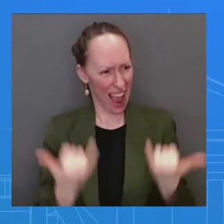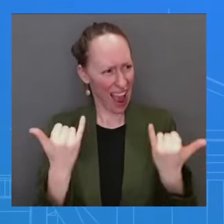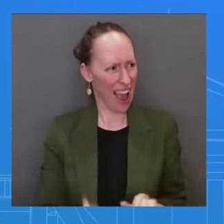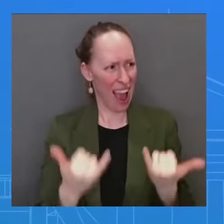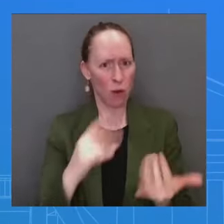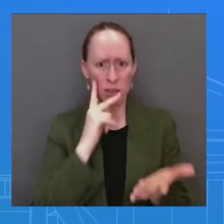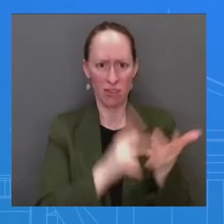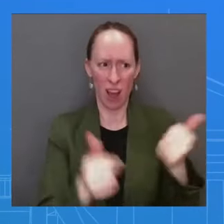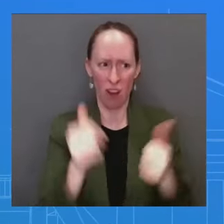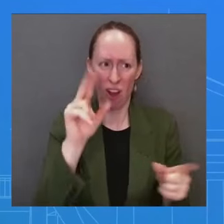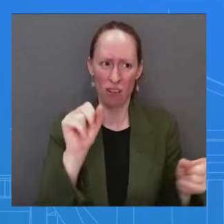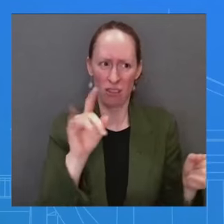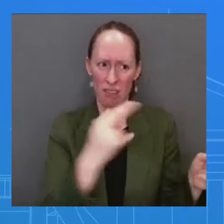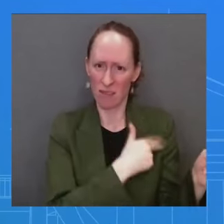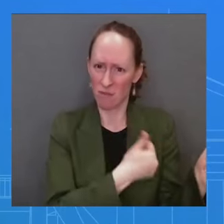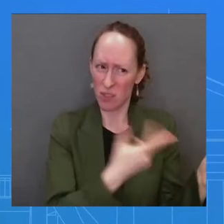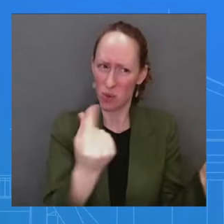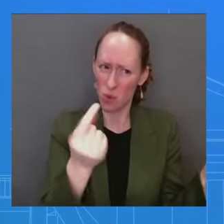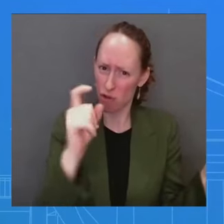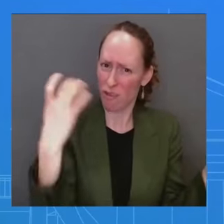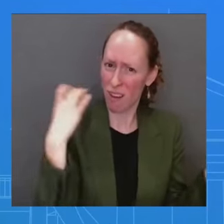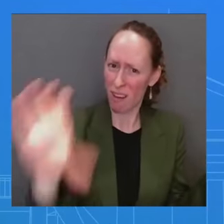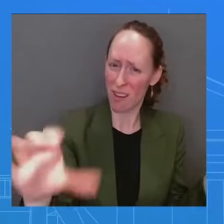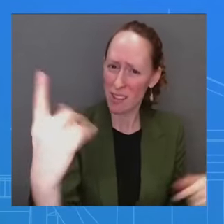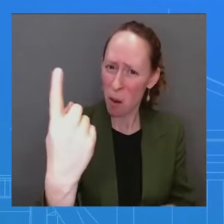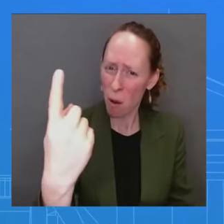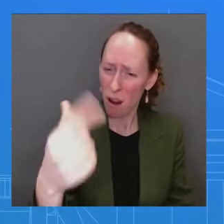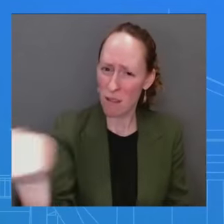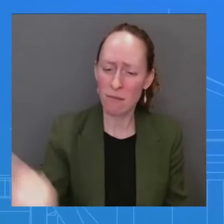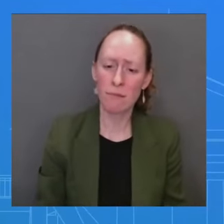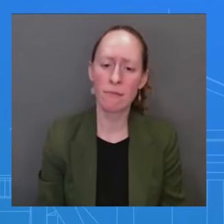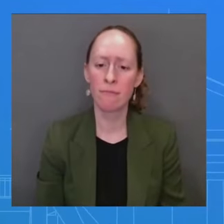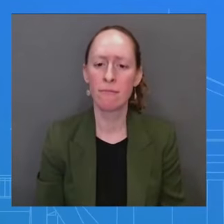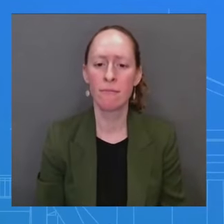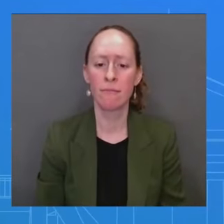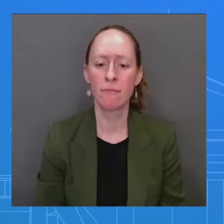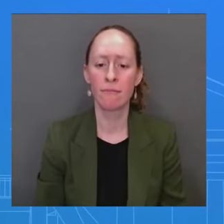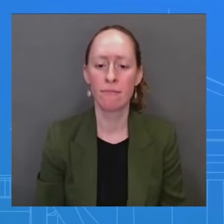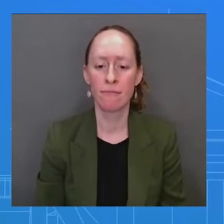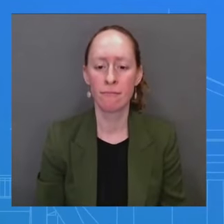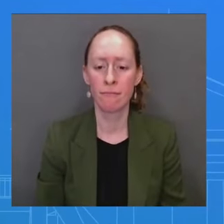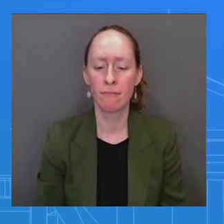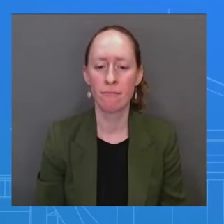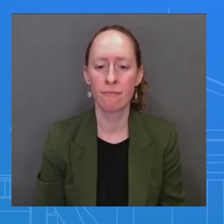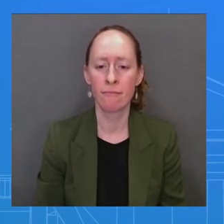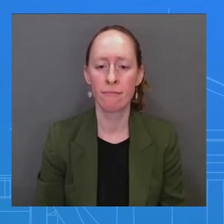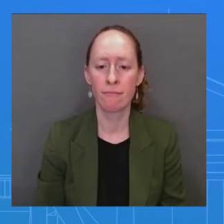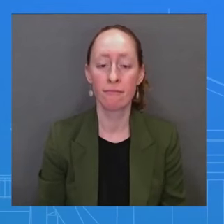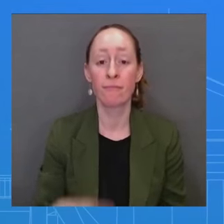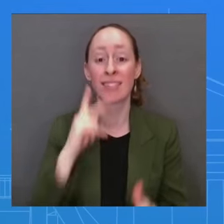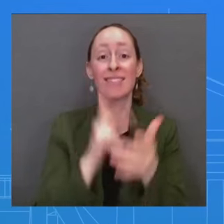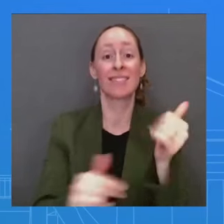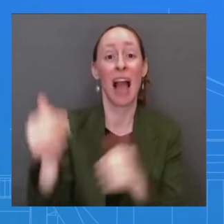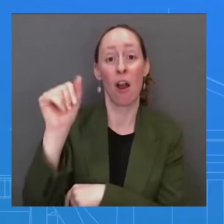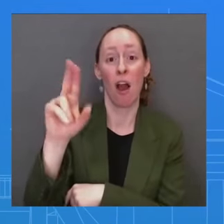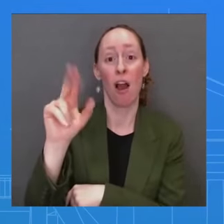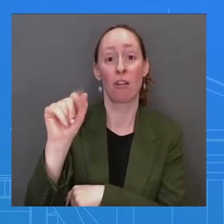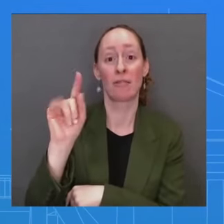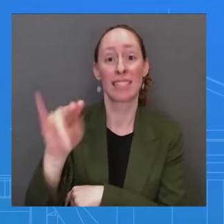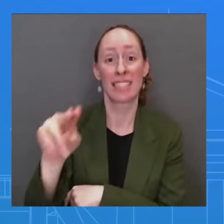Admiral, Secretary Austin was involved in a conversation, a meeting with the President on national security matters just yesterday.